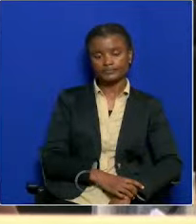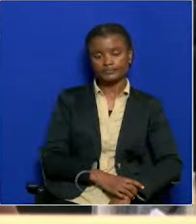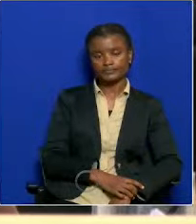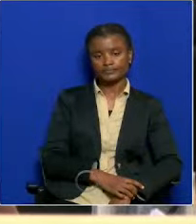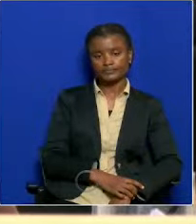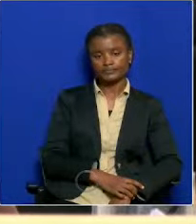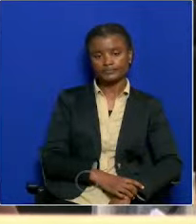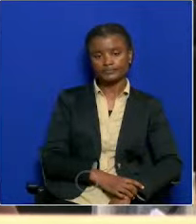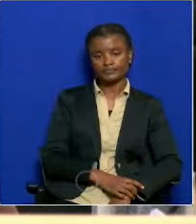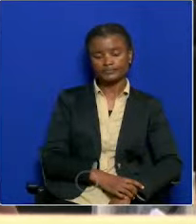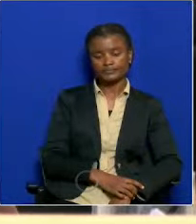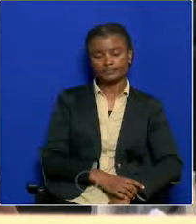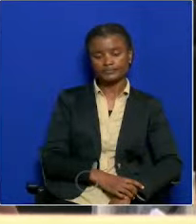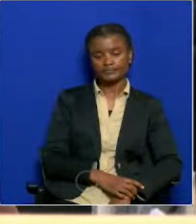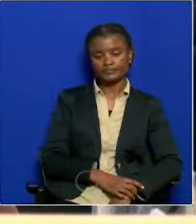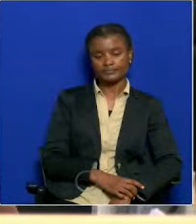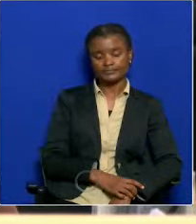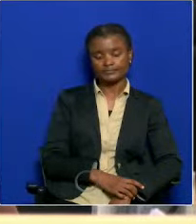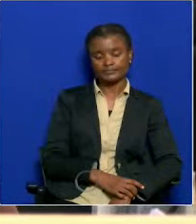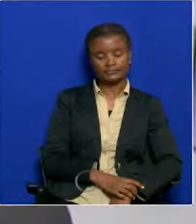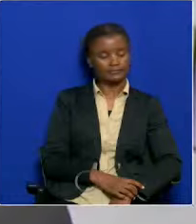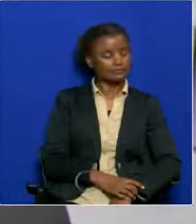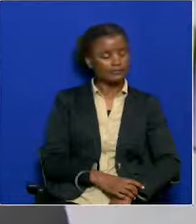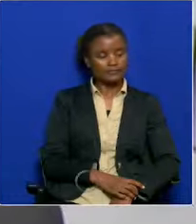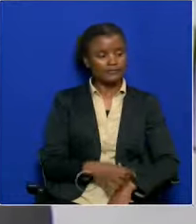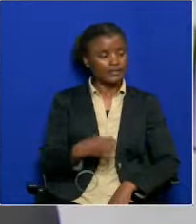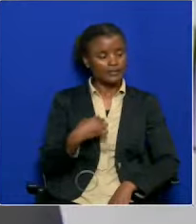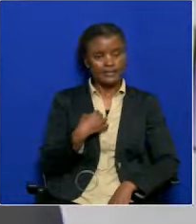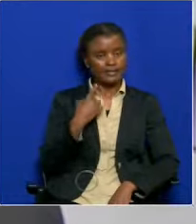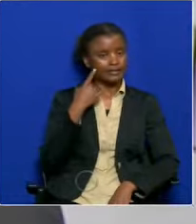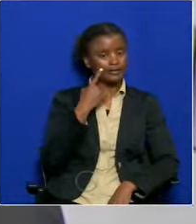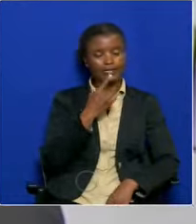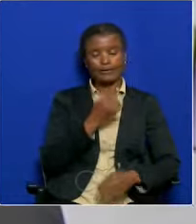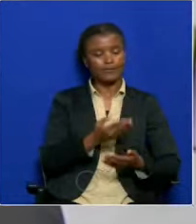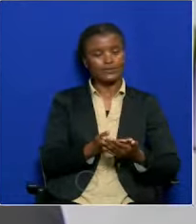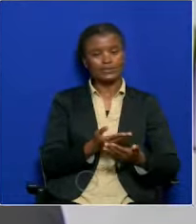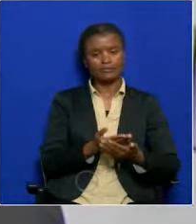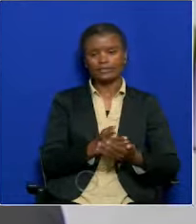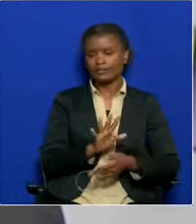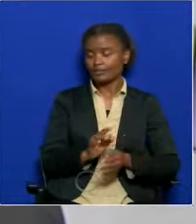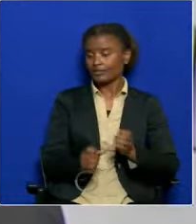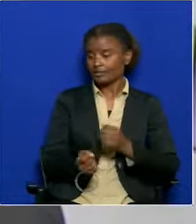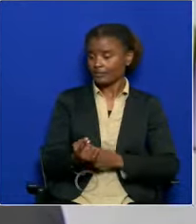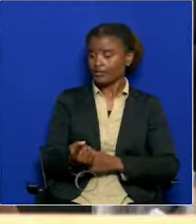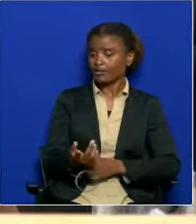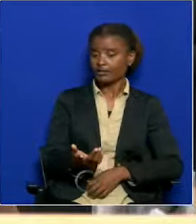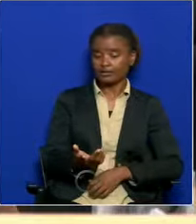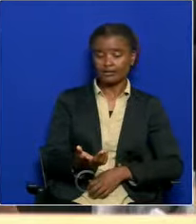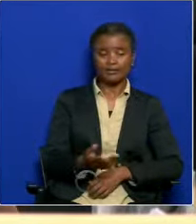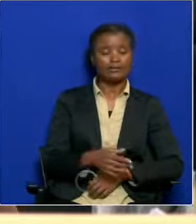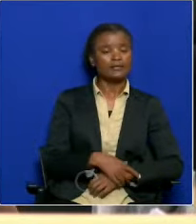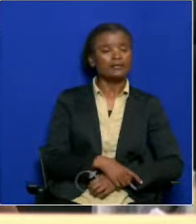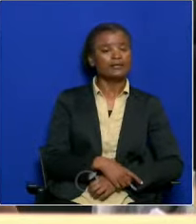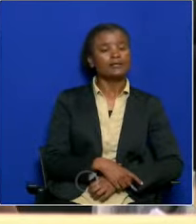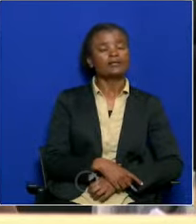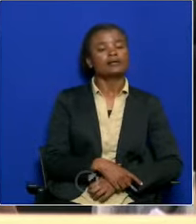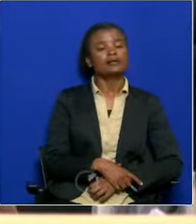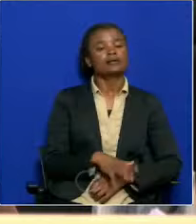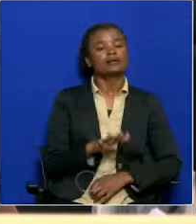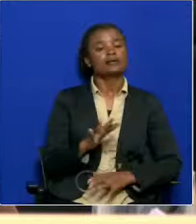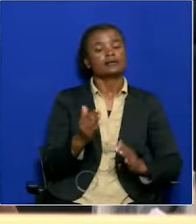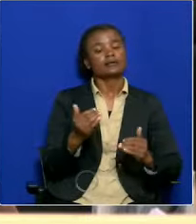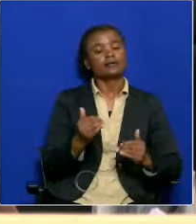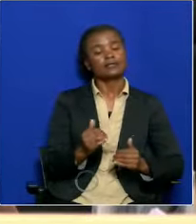I genuinely find that implausible. But that is what happened. That's your version. Then you go to the second call, which is